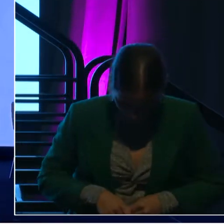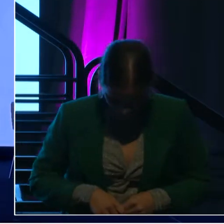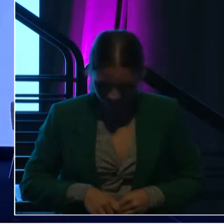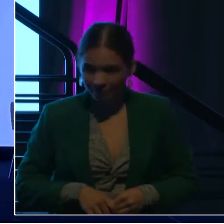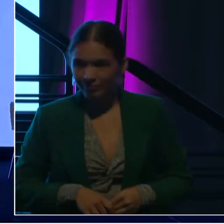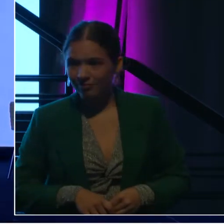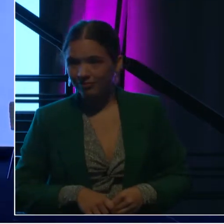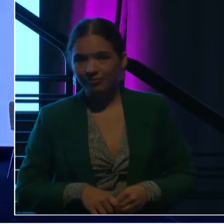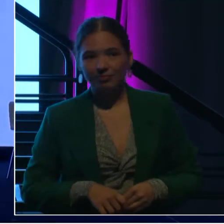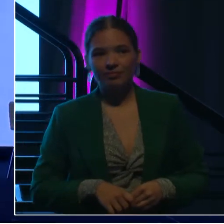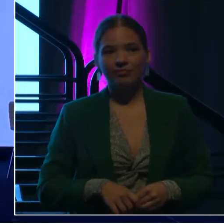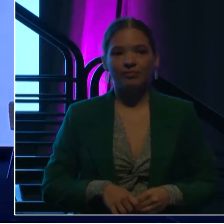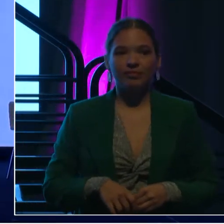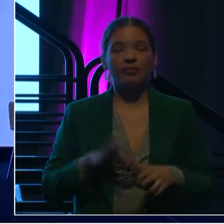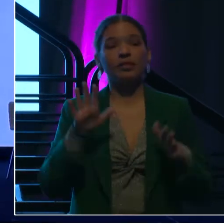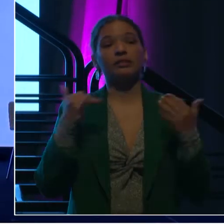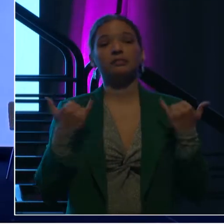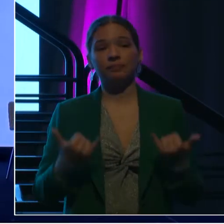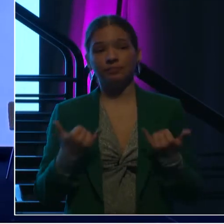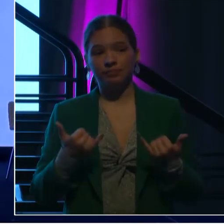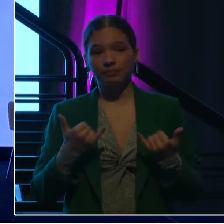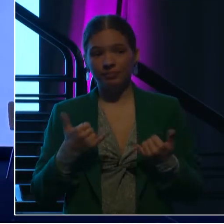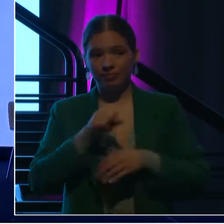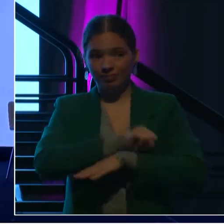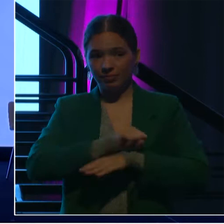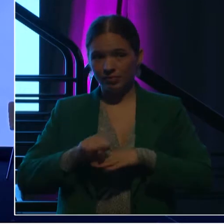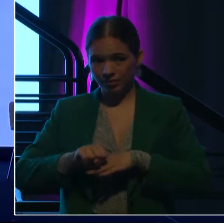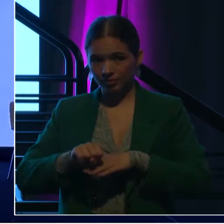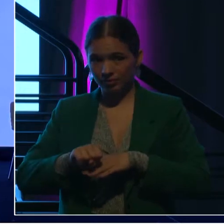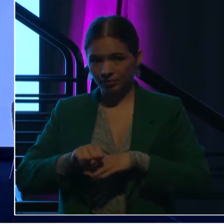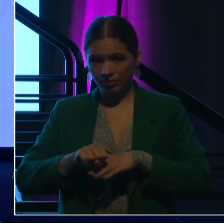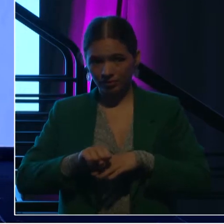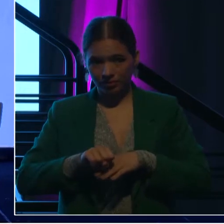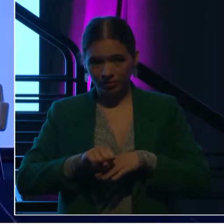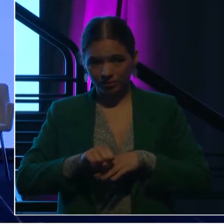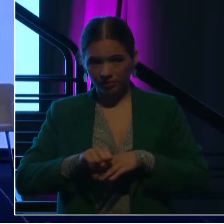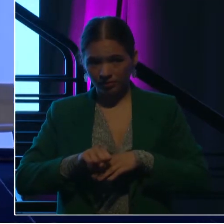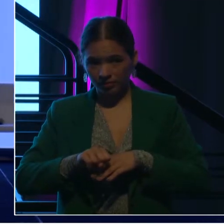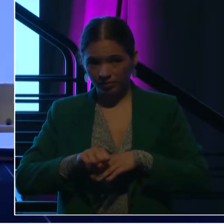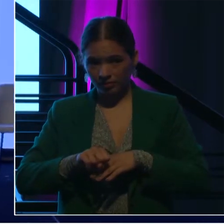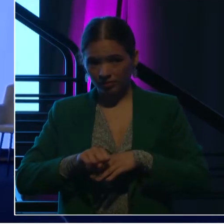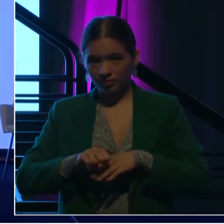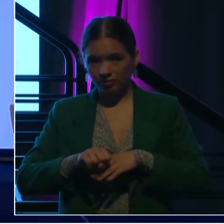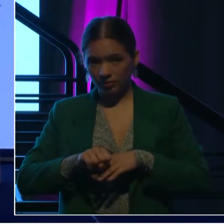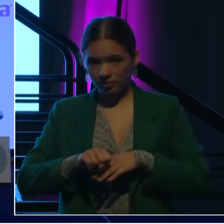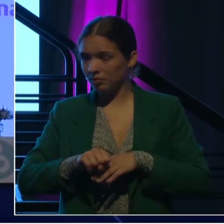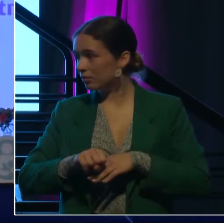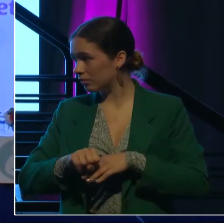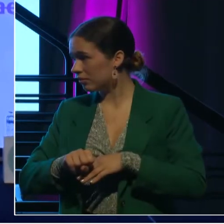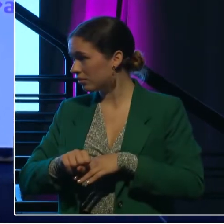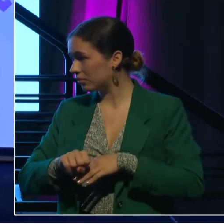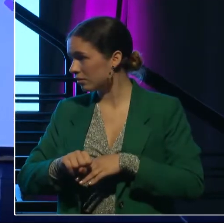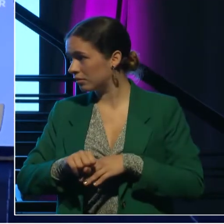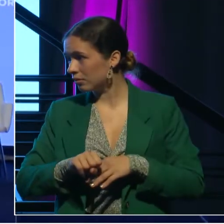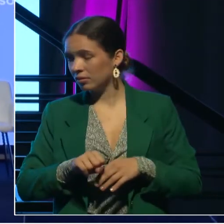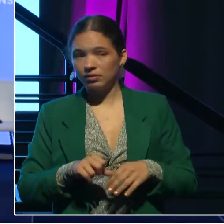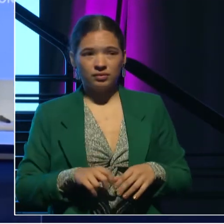Now, let us receive to the stage at this time Bill Deal, Market Head of Sales at Aetna Public Sector.